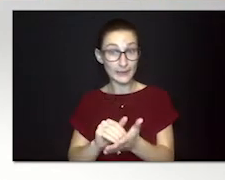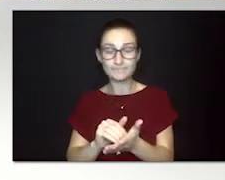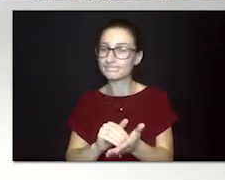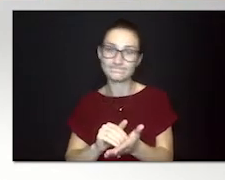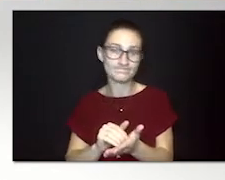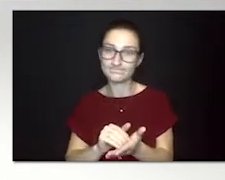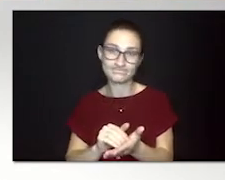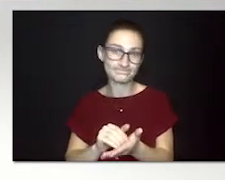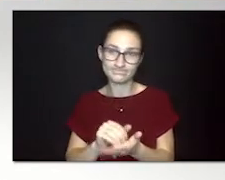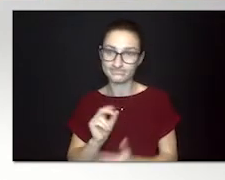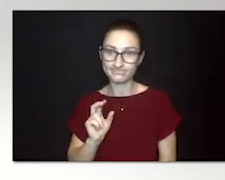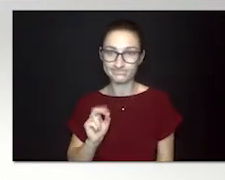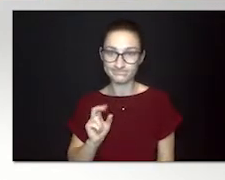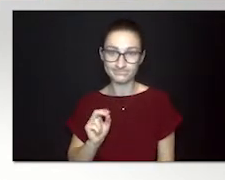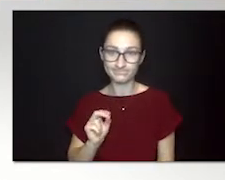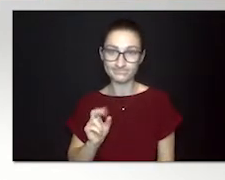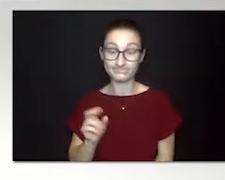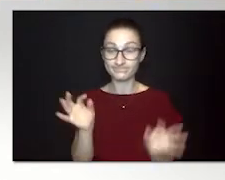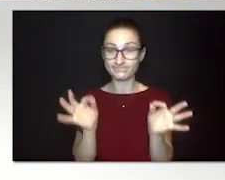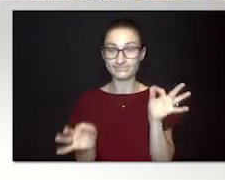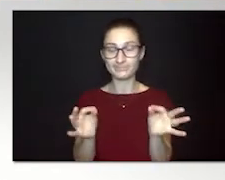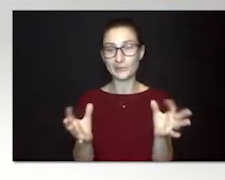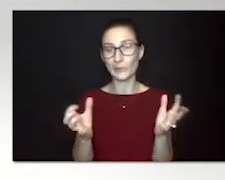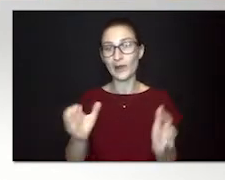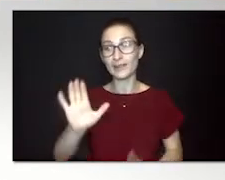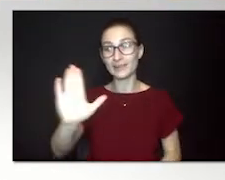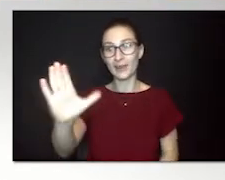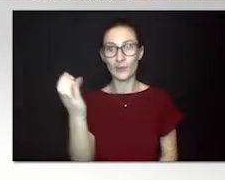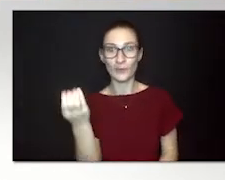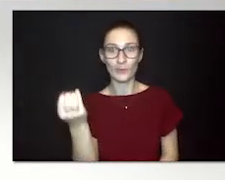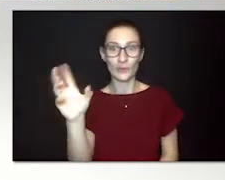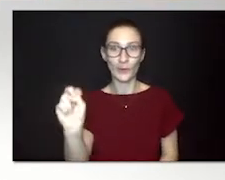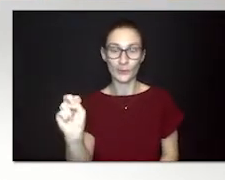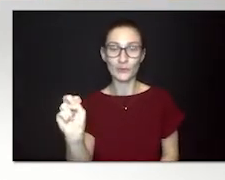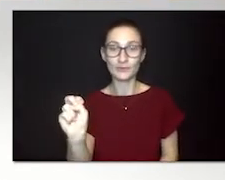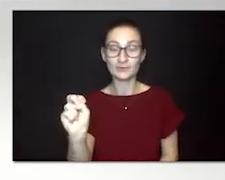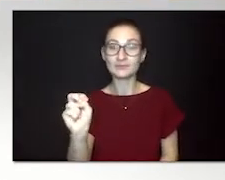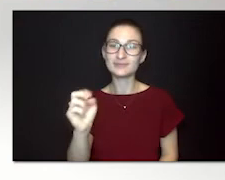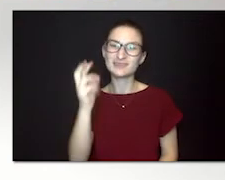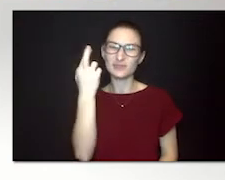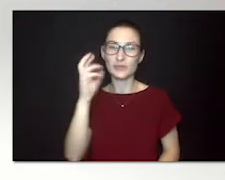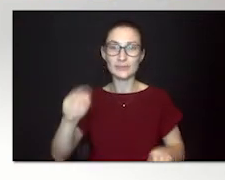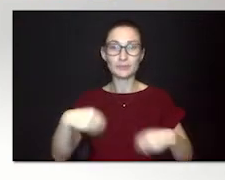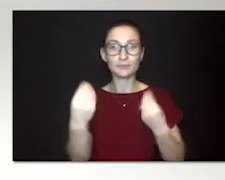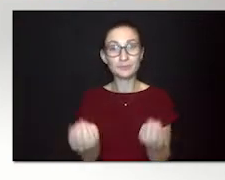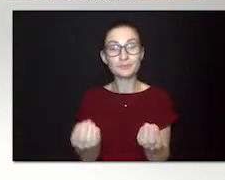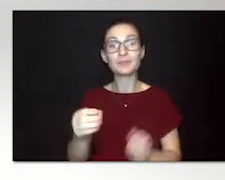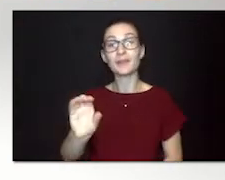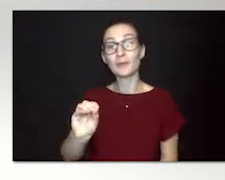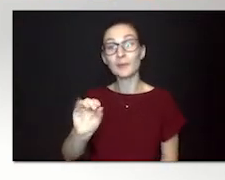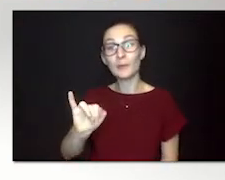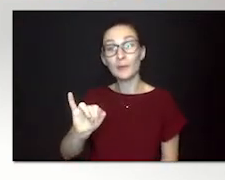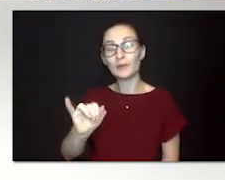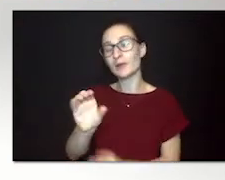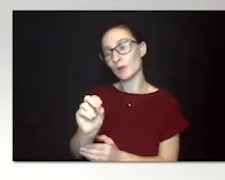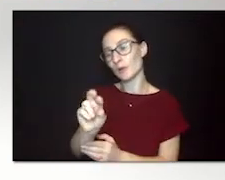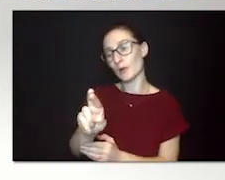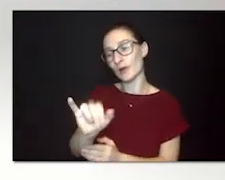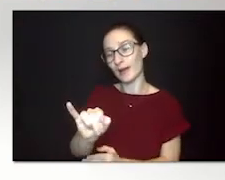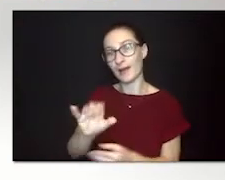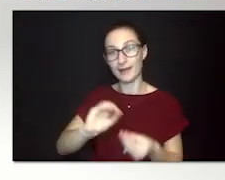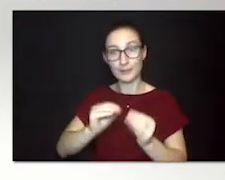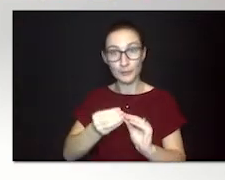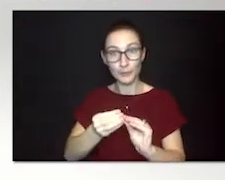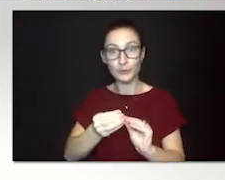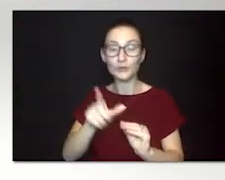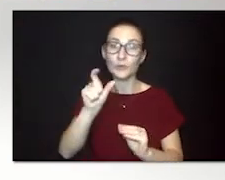that be used? And unfortunately, it can't. The clerks want their own to be run. They give you the ORI number so that it can tag it. So it will be a new thing that